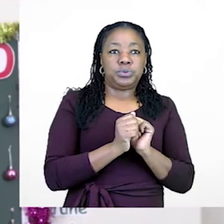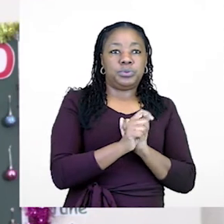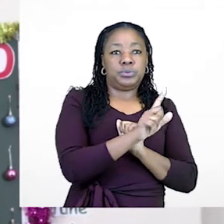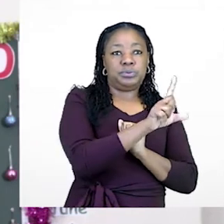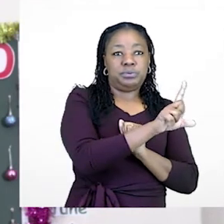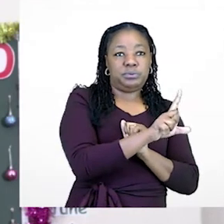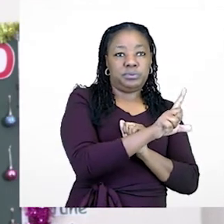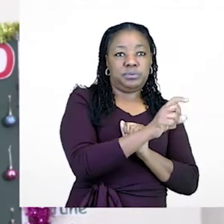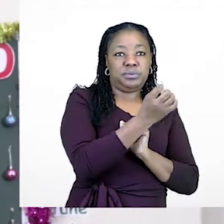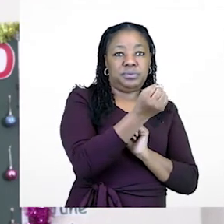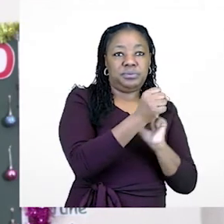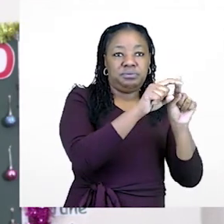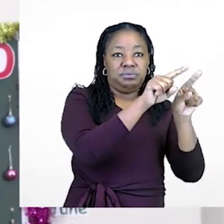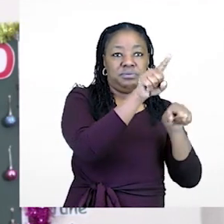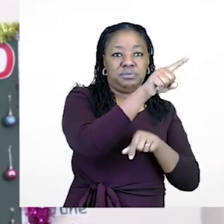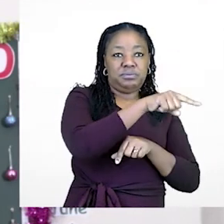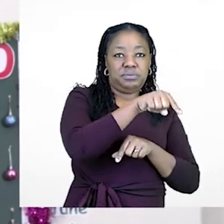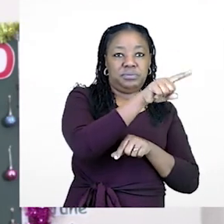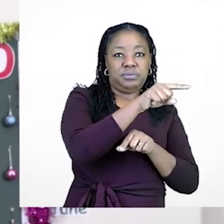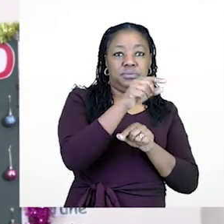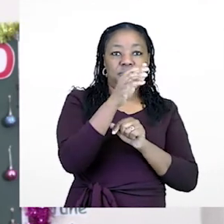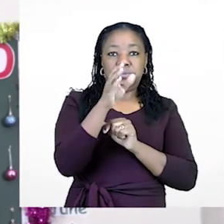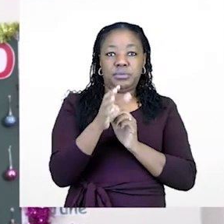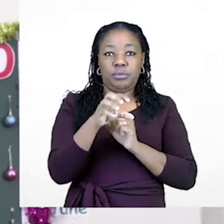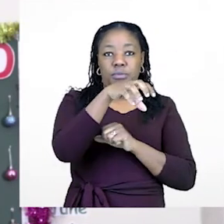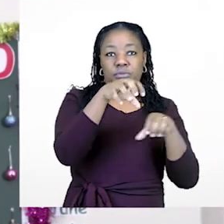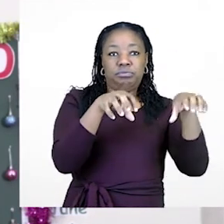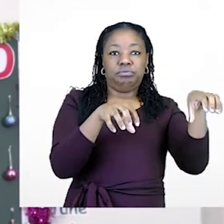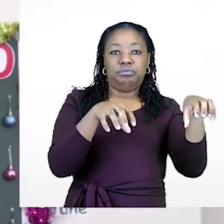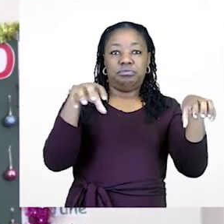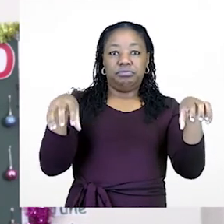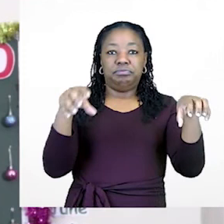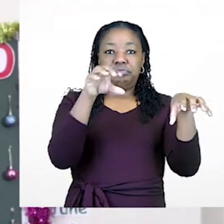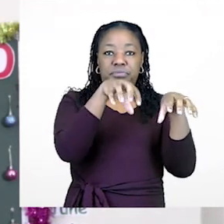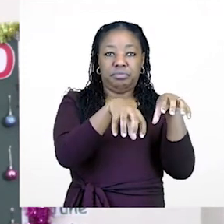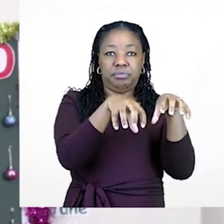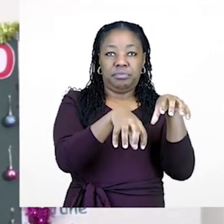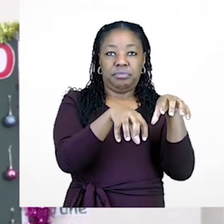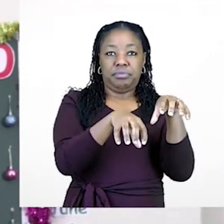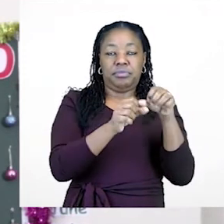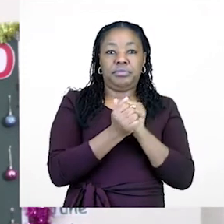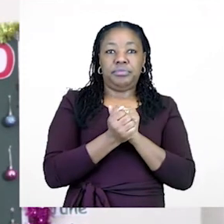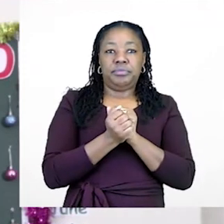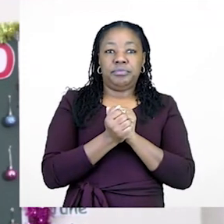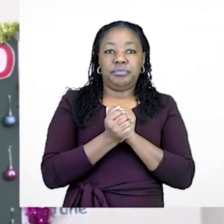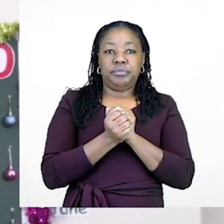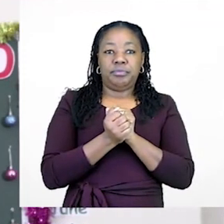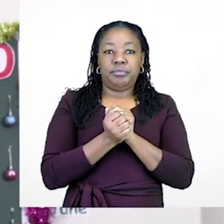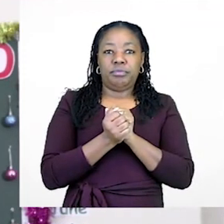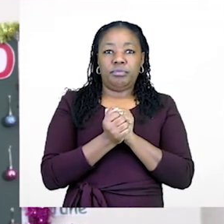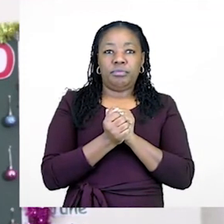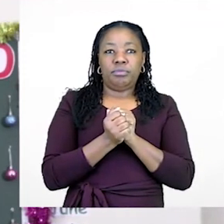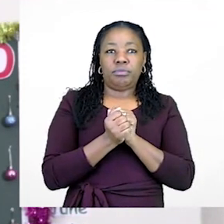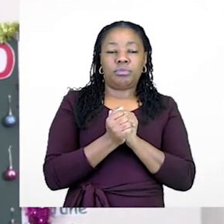left, something in the middle, and something on the right. It's very important for you to remember which